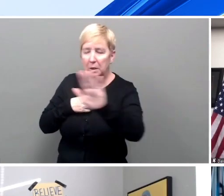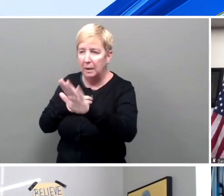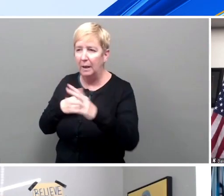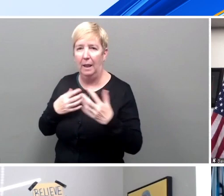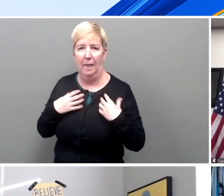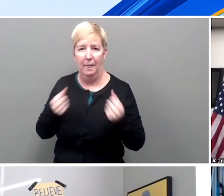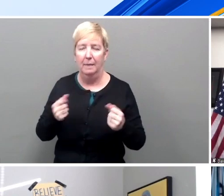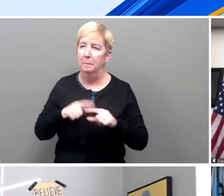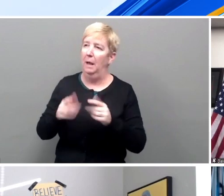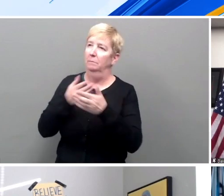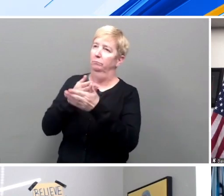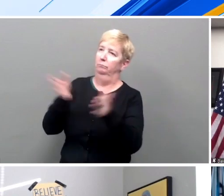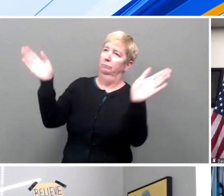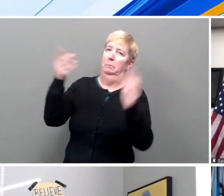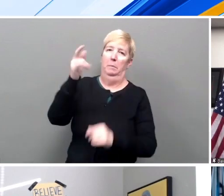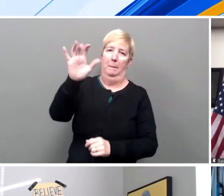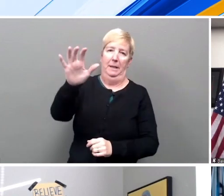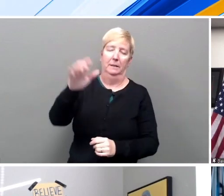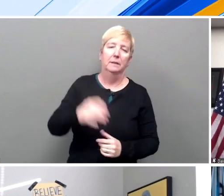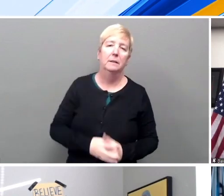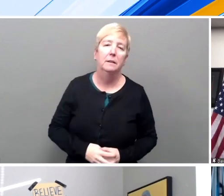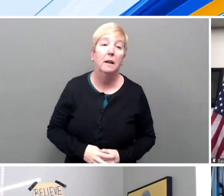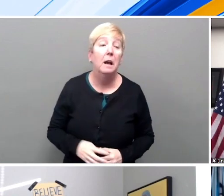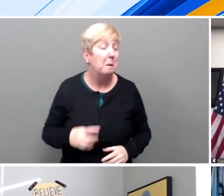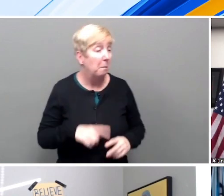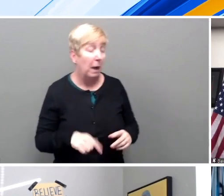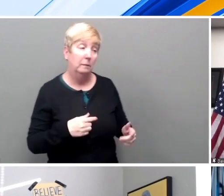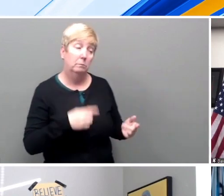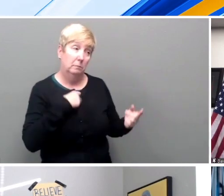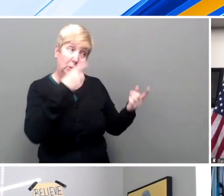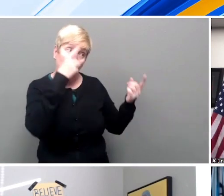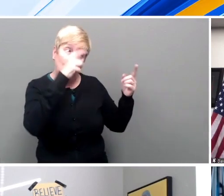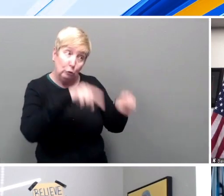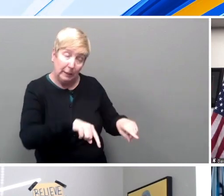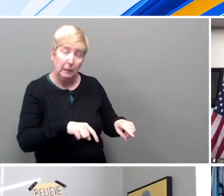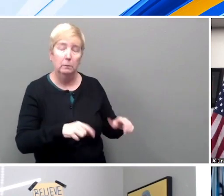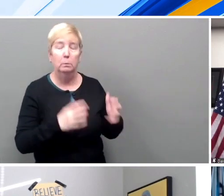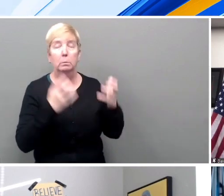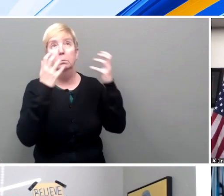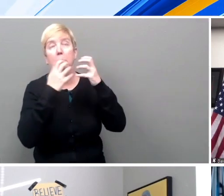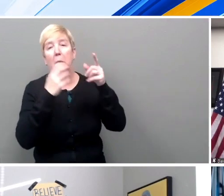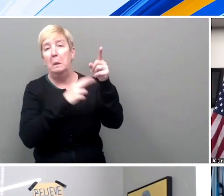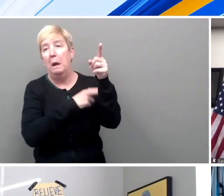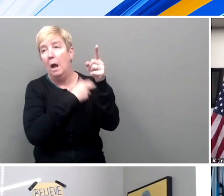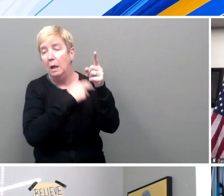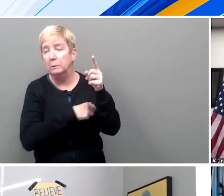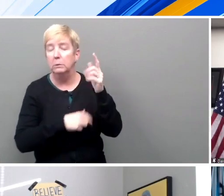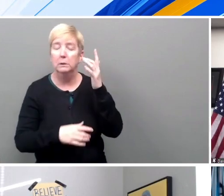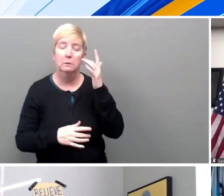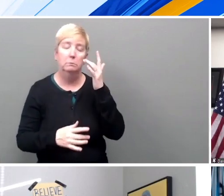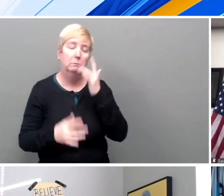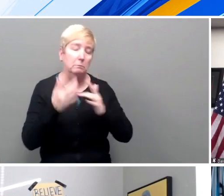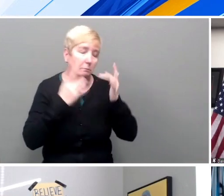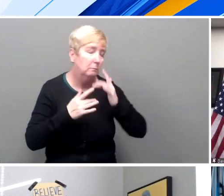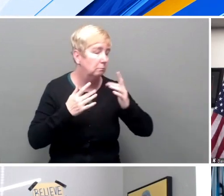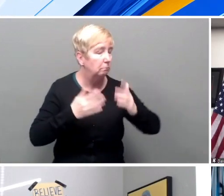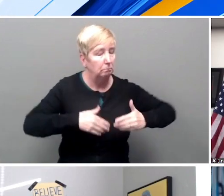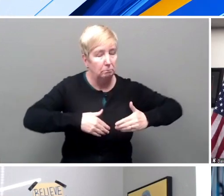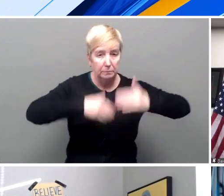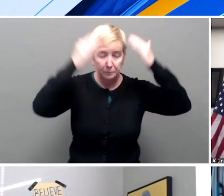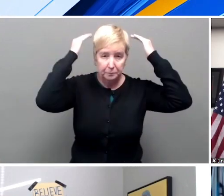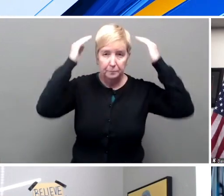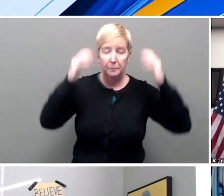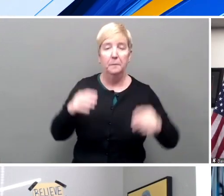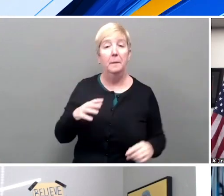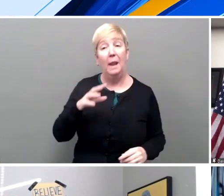more about the current state of our hospitals. We forget that, or the individual consequences of the fact that, if one of us